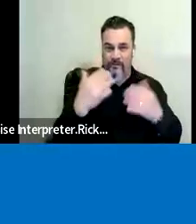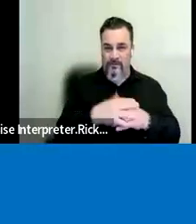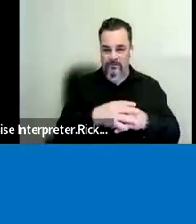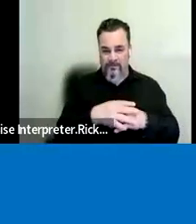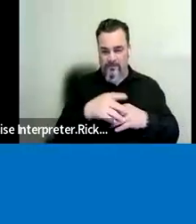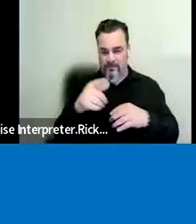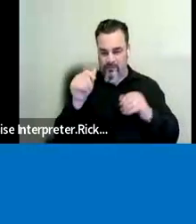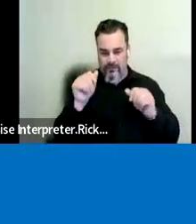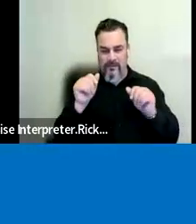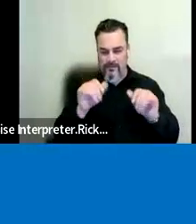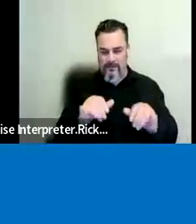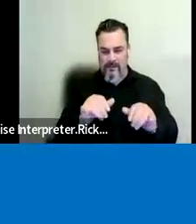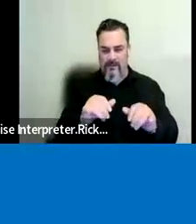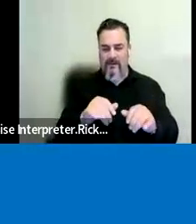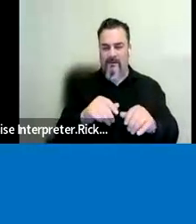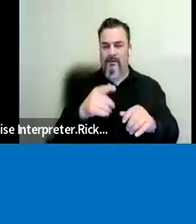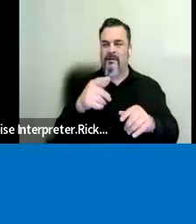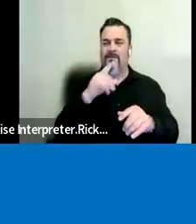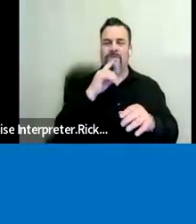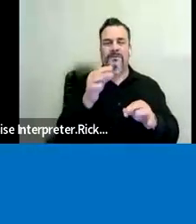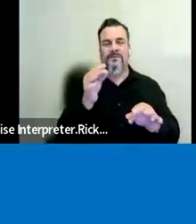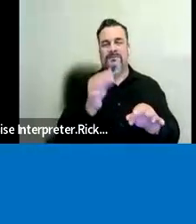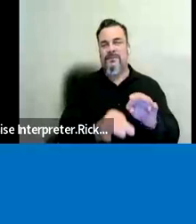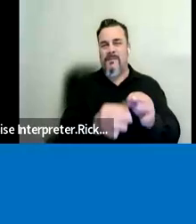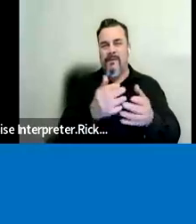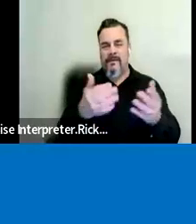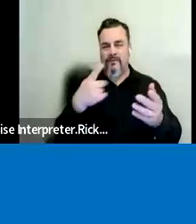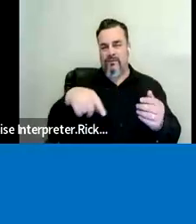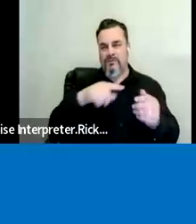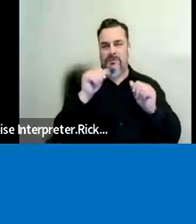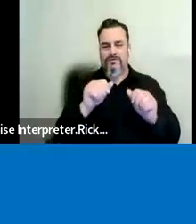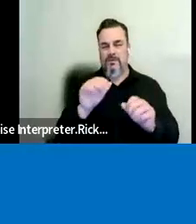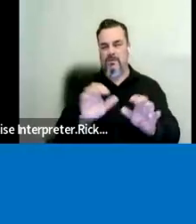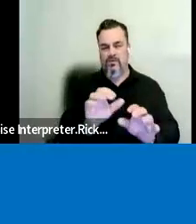your materials. So again, these are like really simple things that we can do.